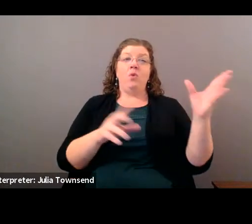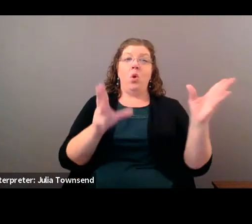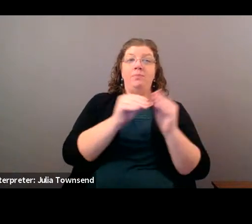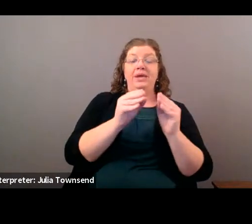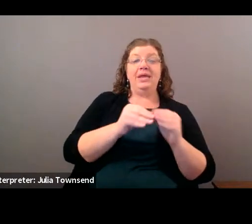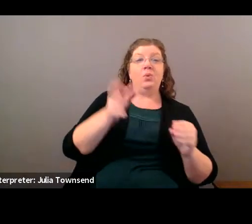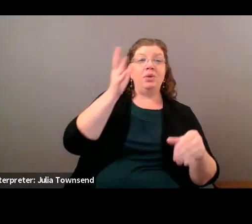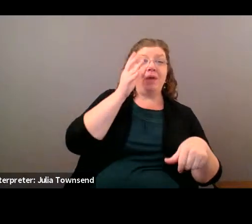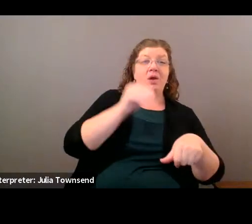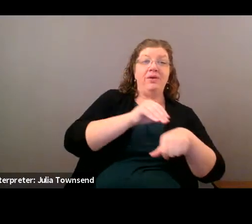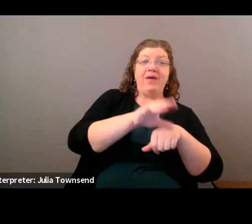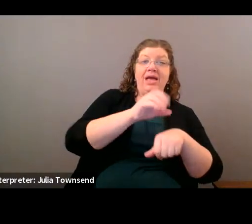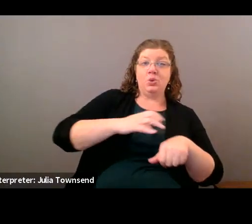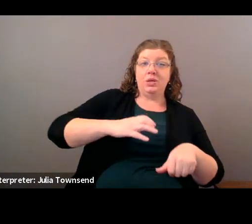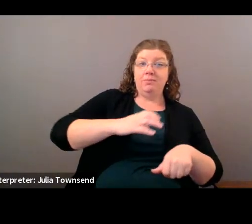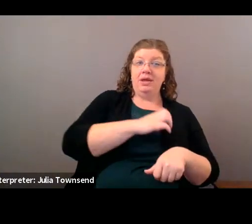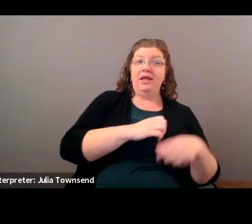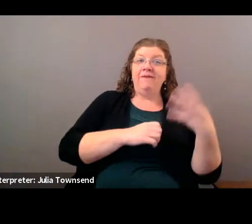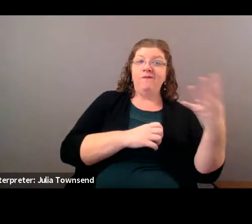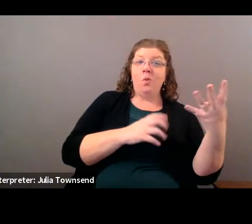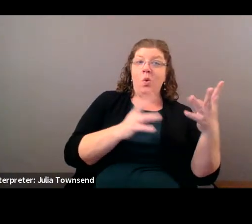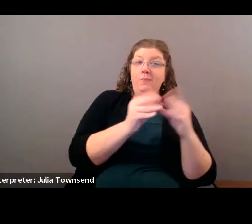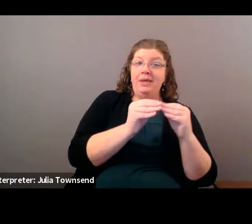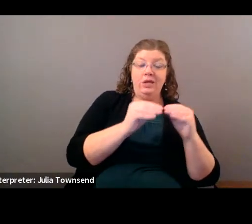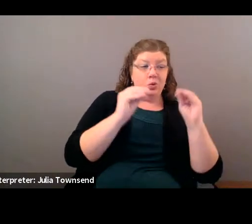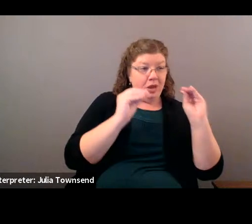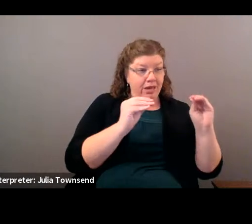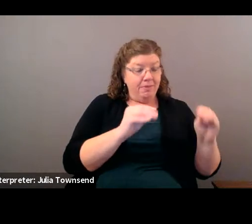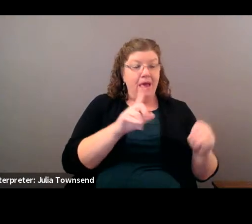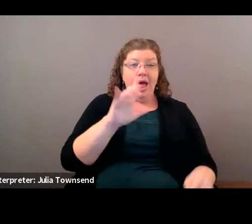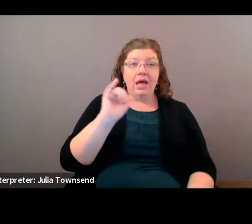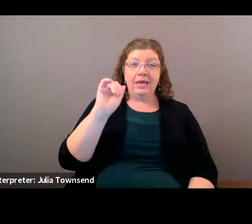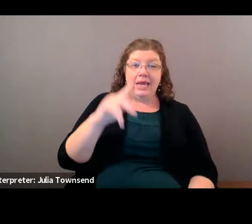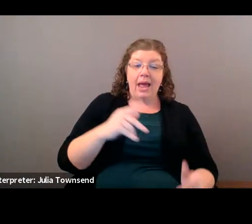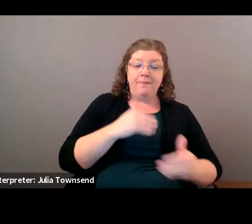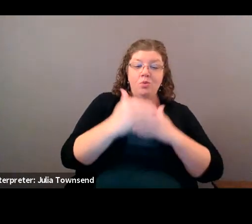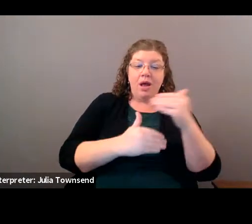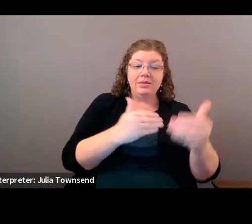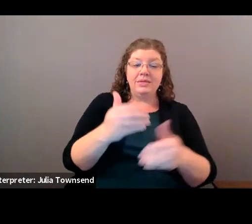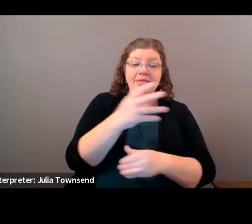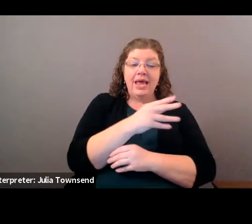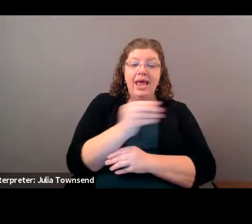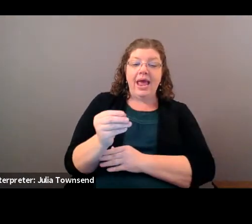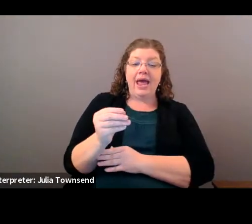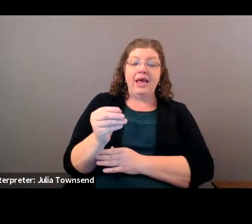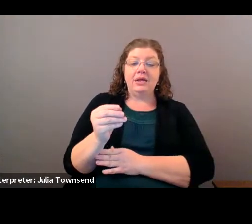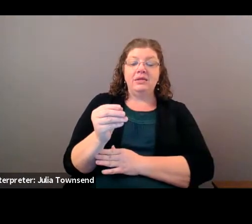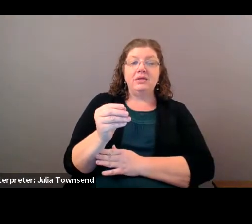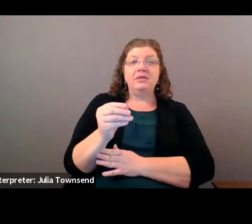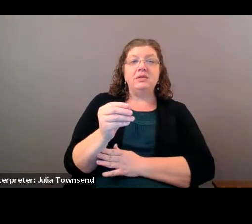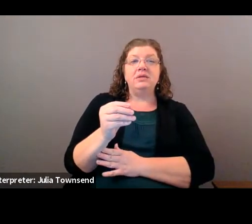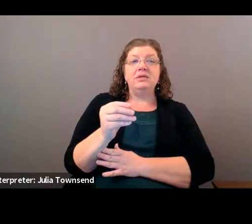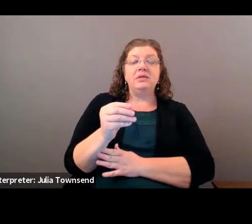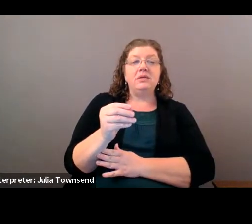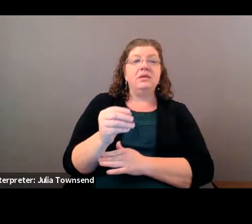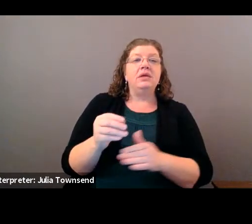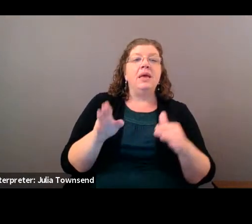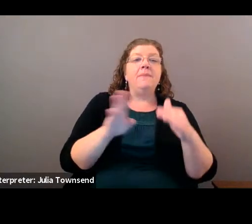Advisory Committee to educate them about the LCAP process and our district's basic aid